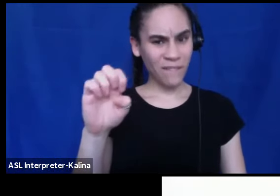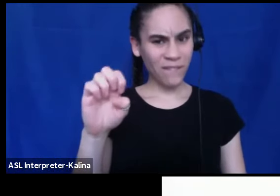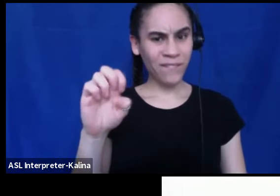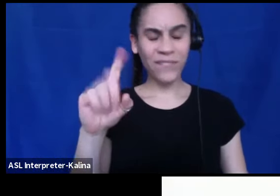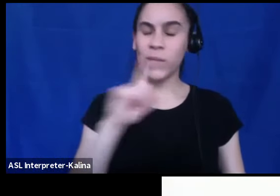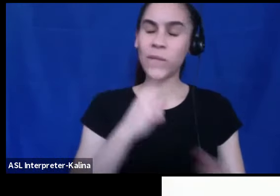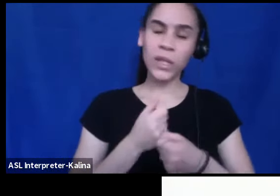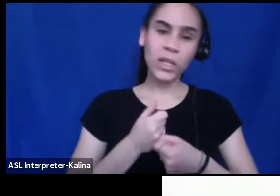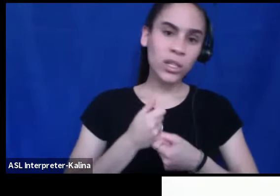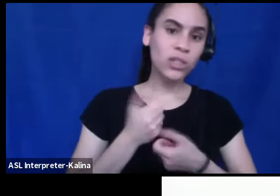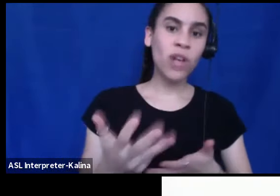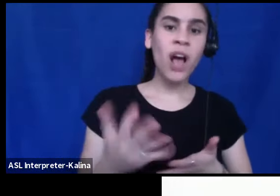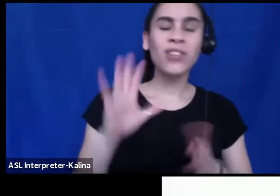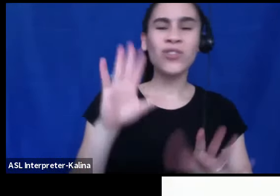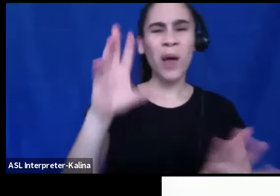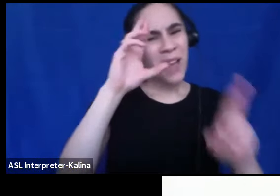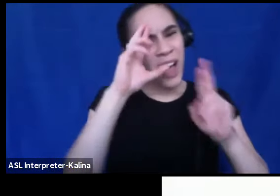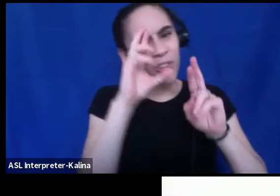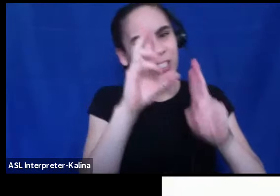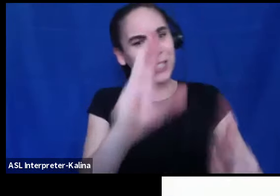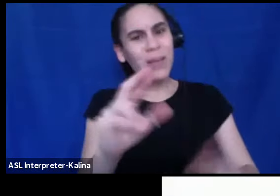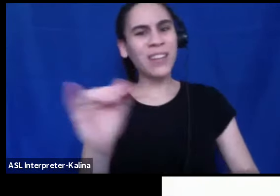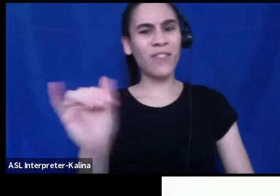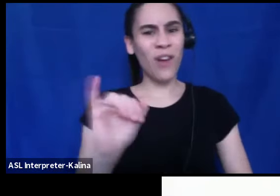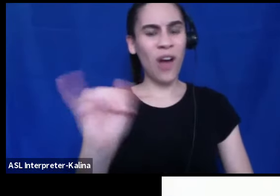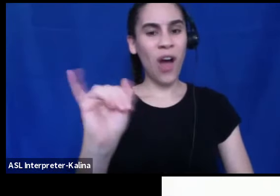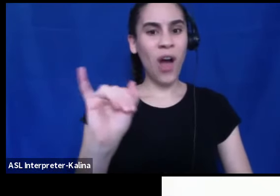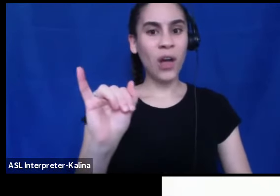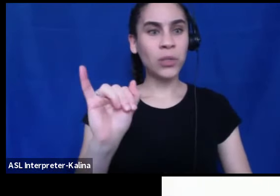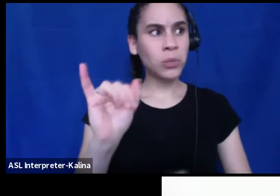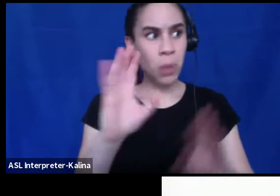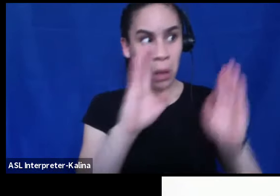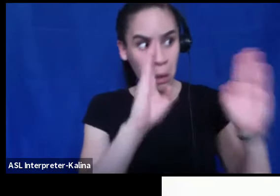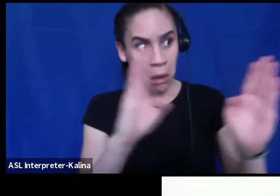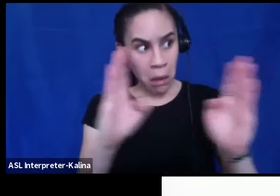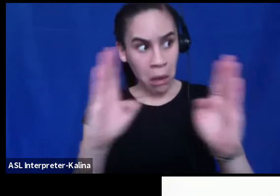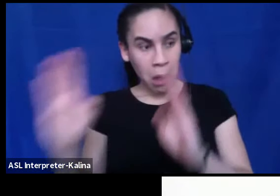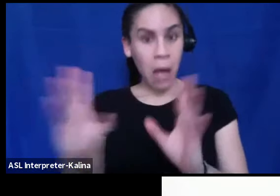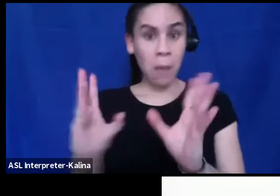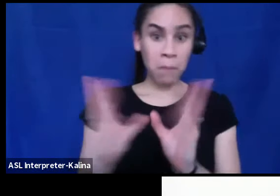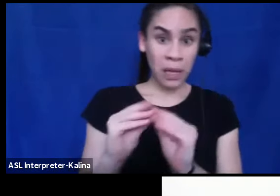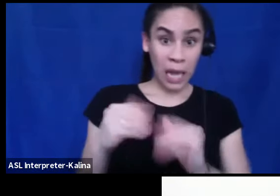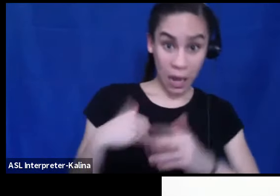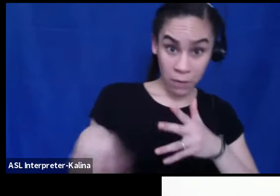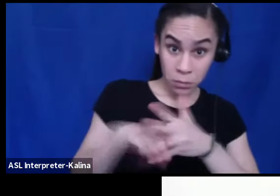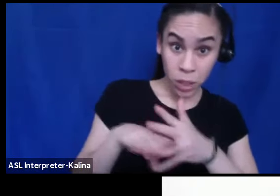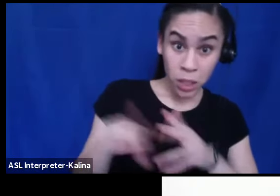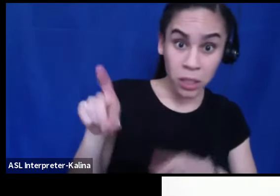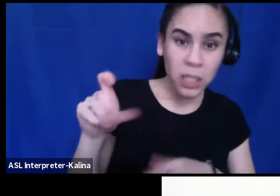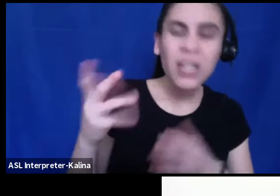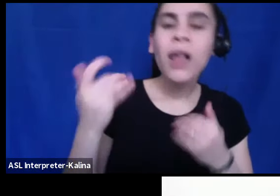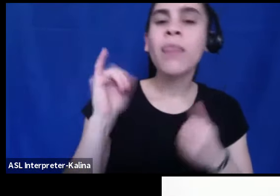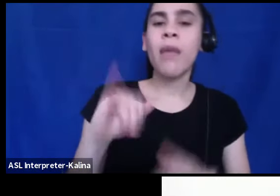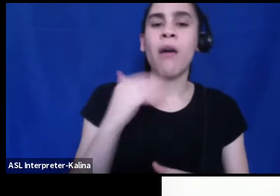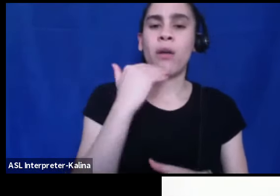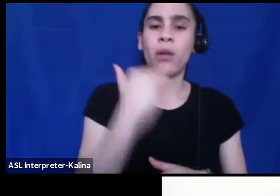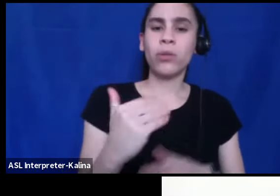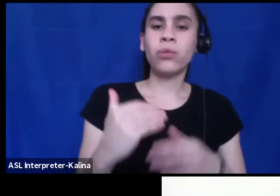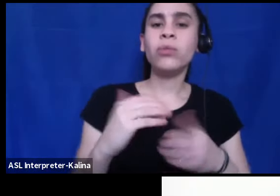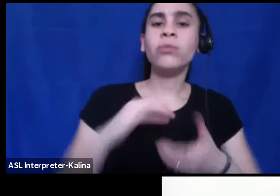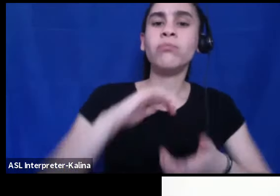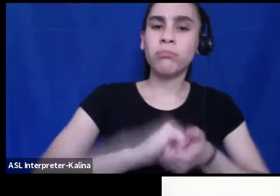how many meetings you're setting a day for people. That would be a great ally right there. Just look